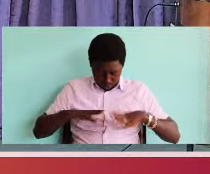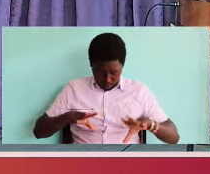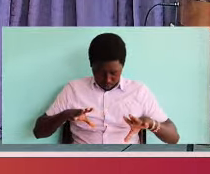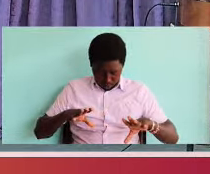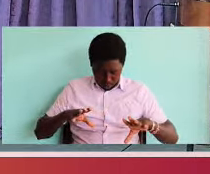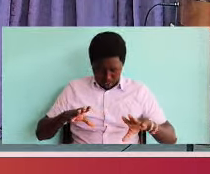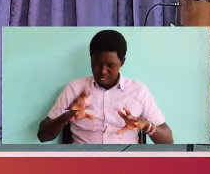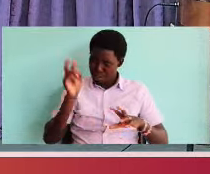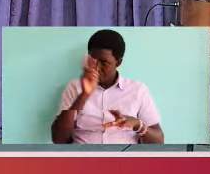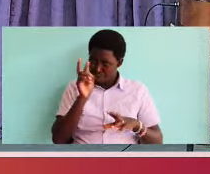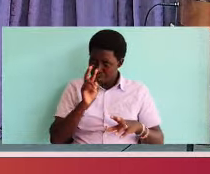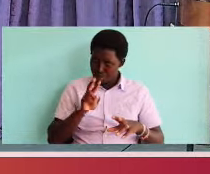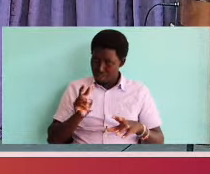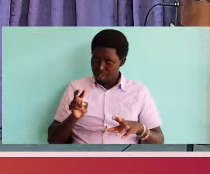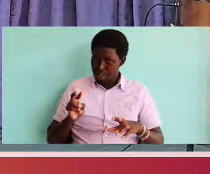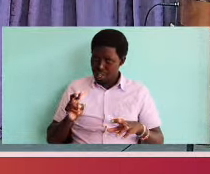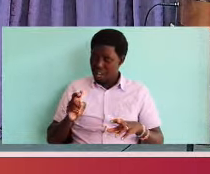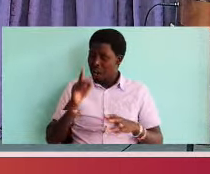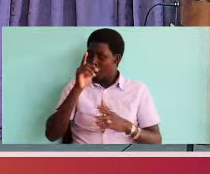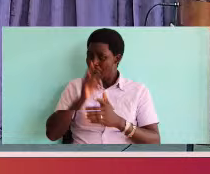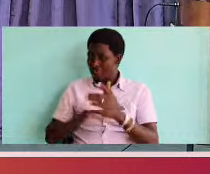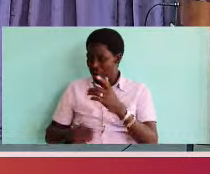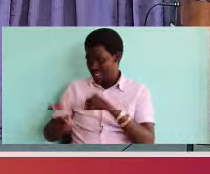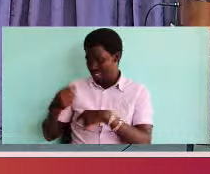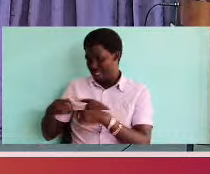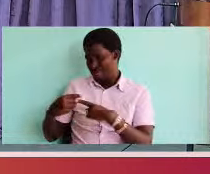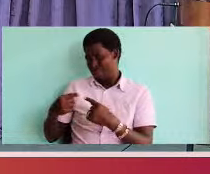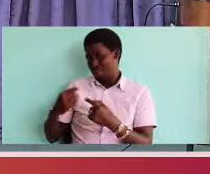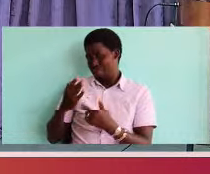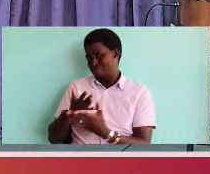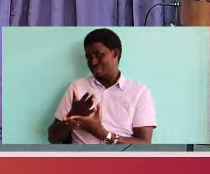looking at what they have brought.